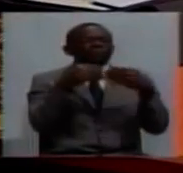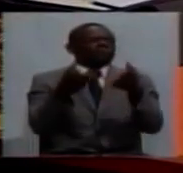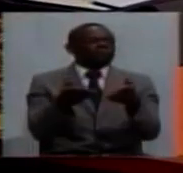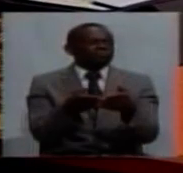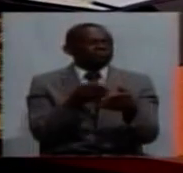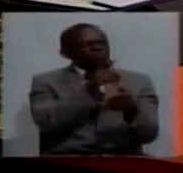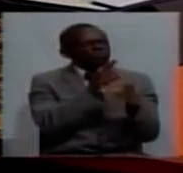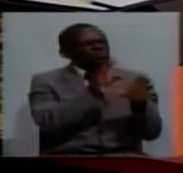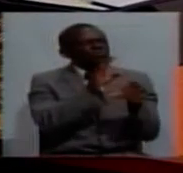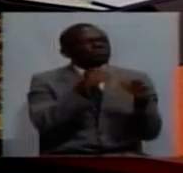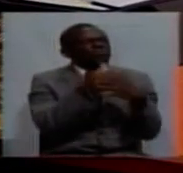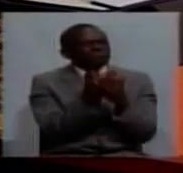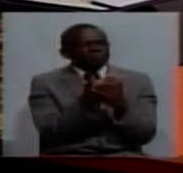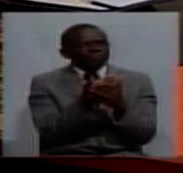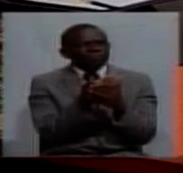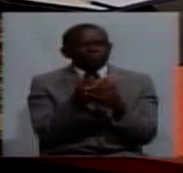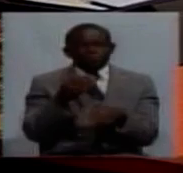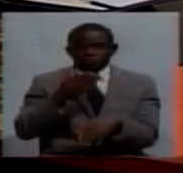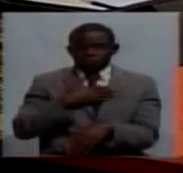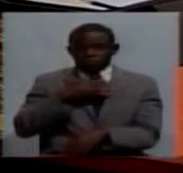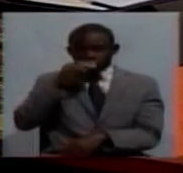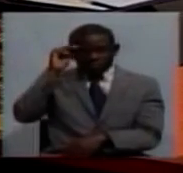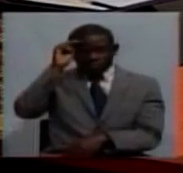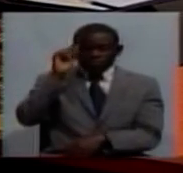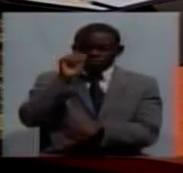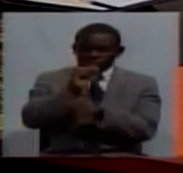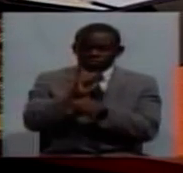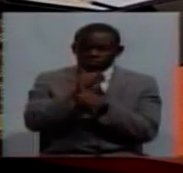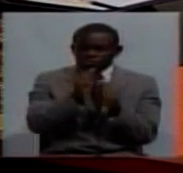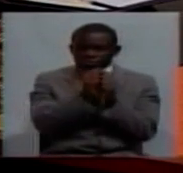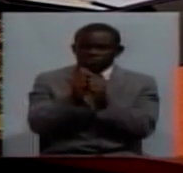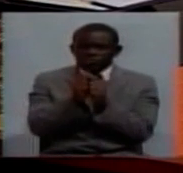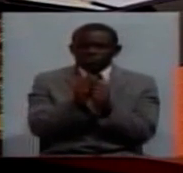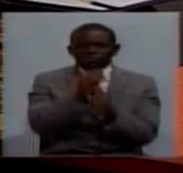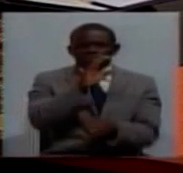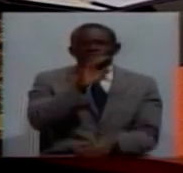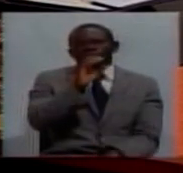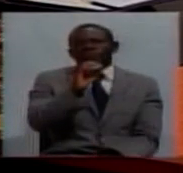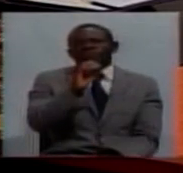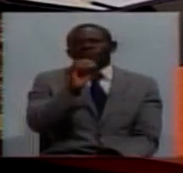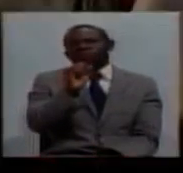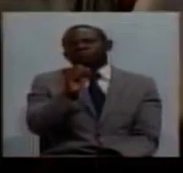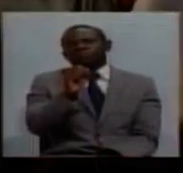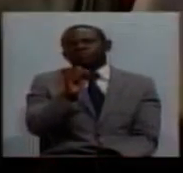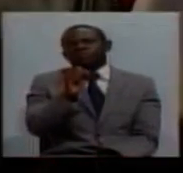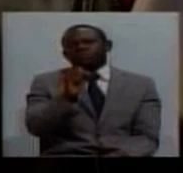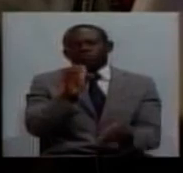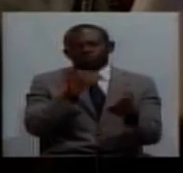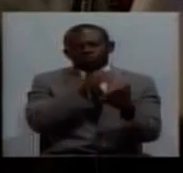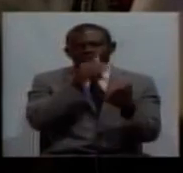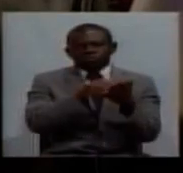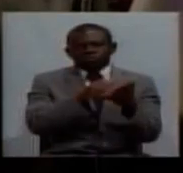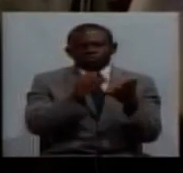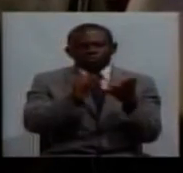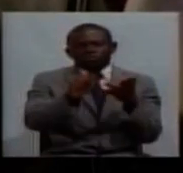Statistics Office. So even when the sectors present their implementation plan, one of the things